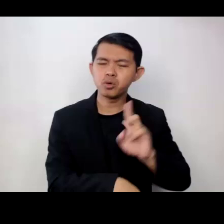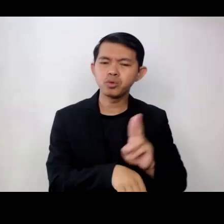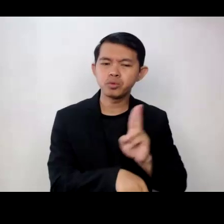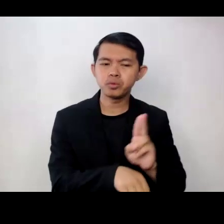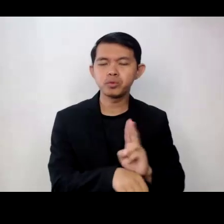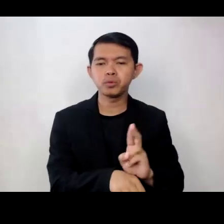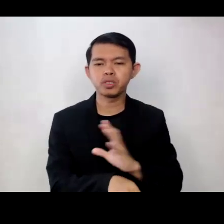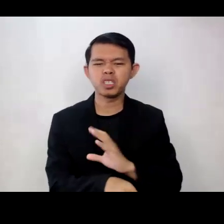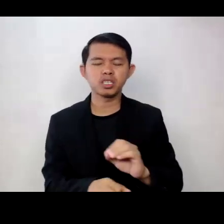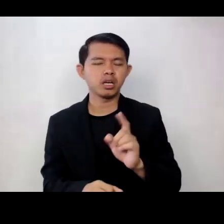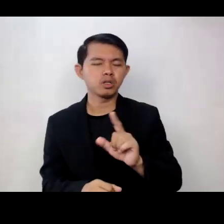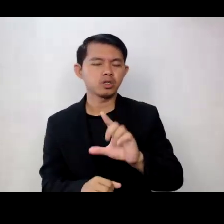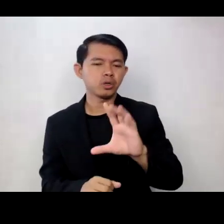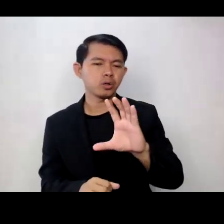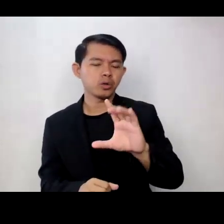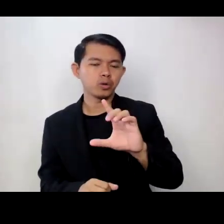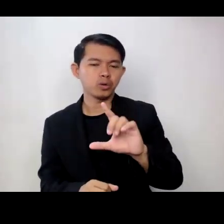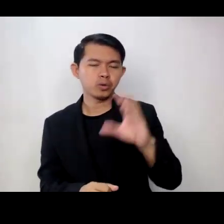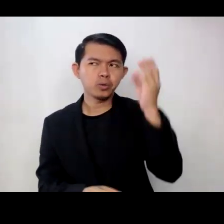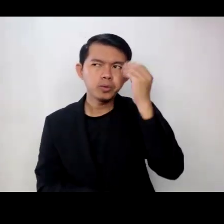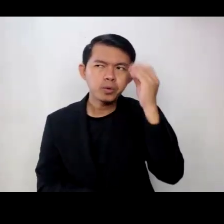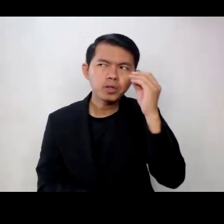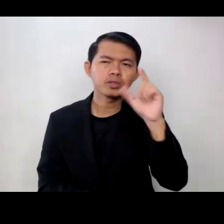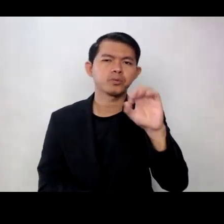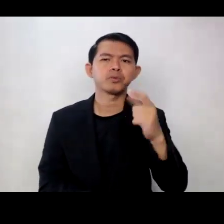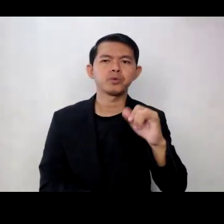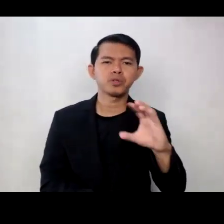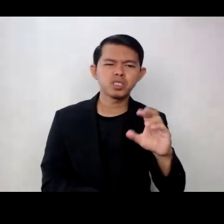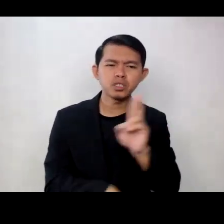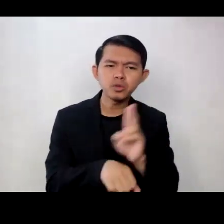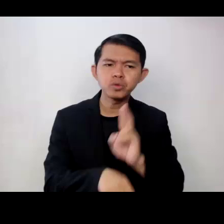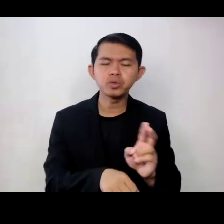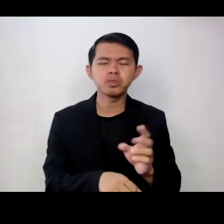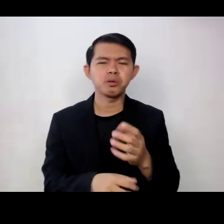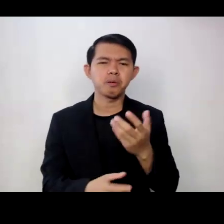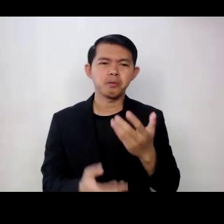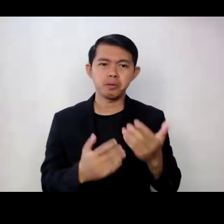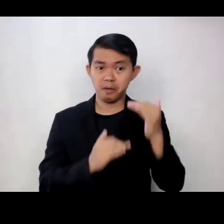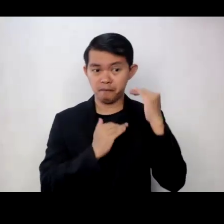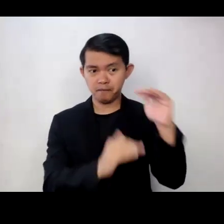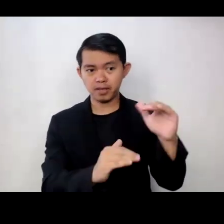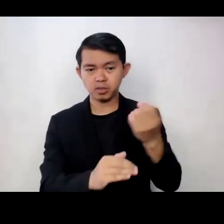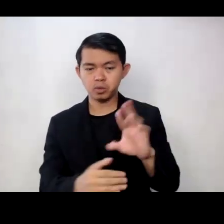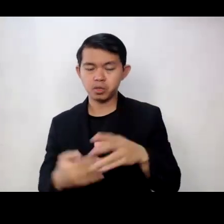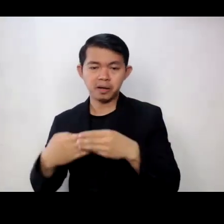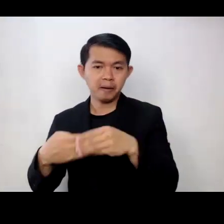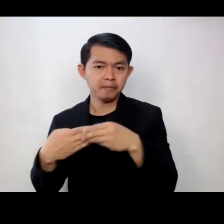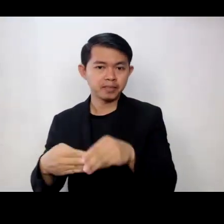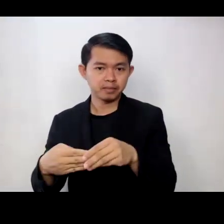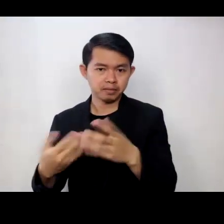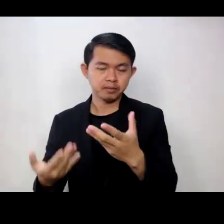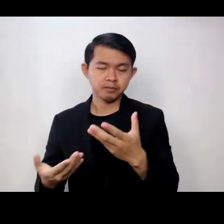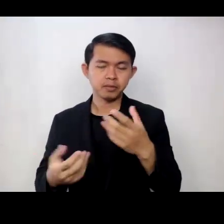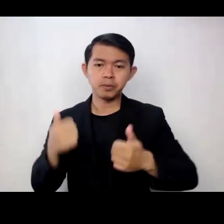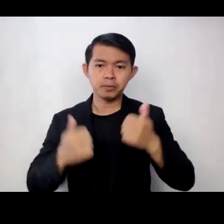are the logics that underpin those kinds of categories? Are they fixed? Are they flexible, right? And then you also have